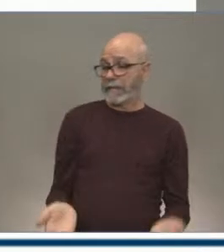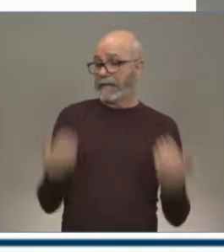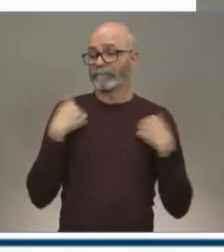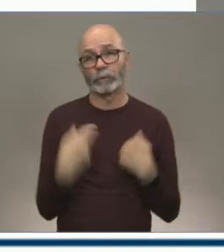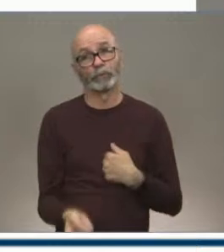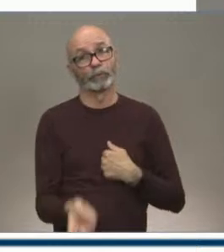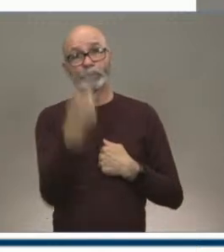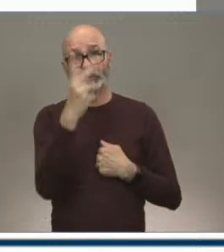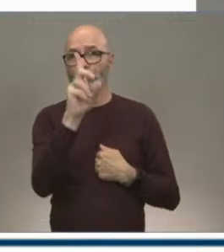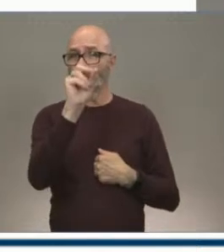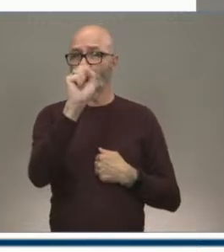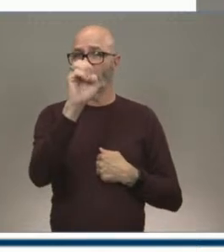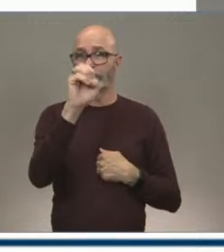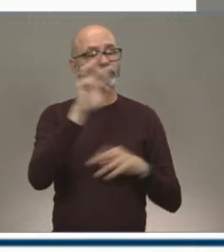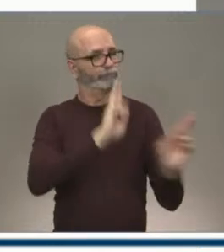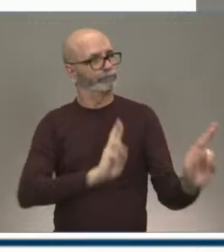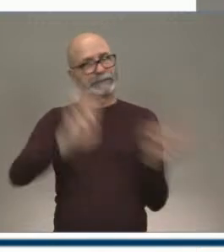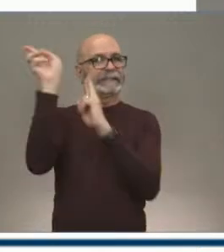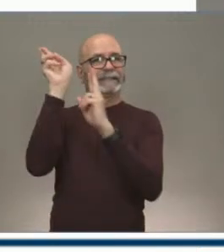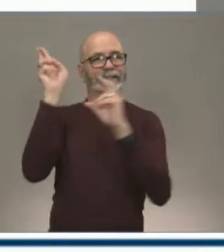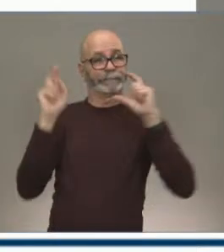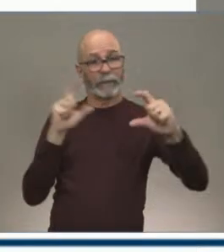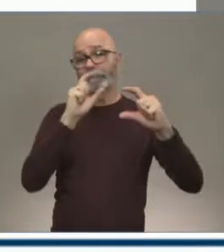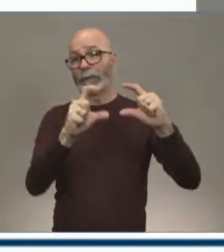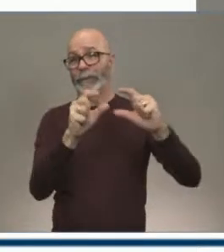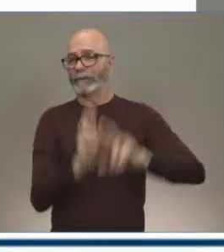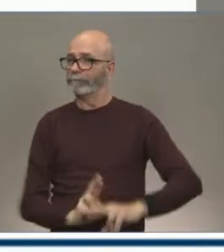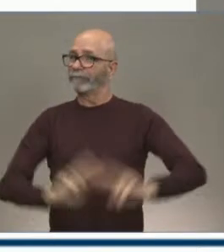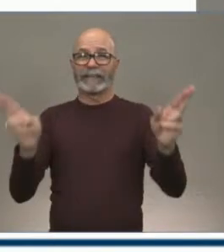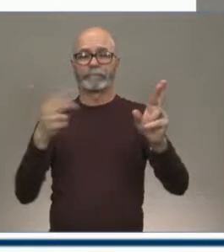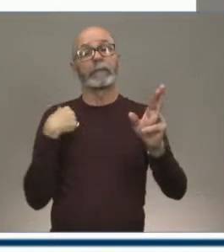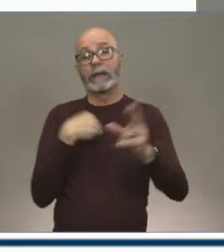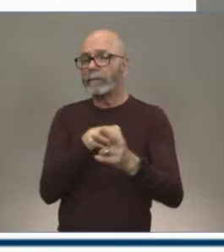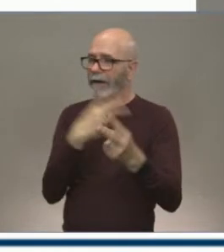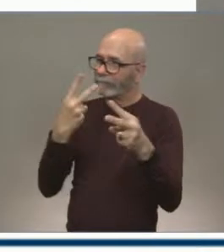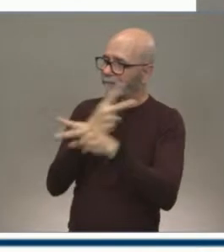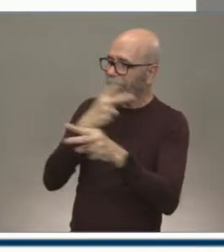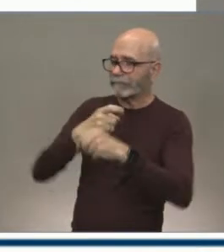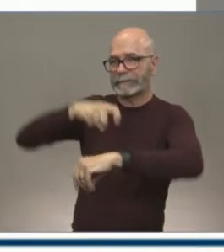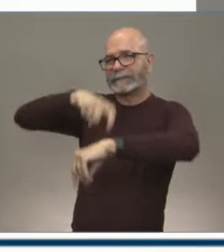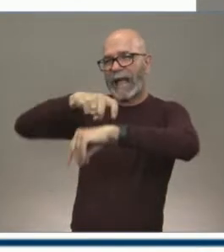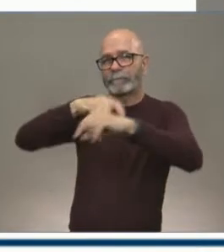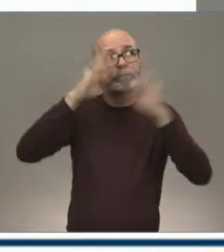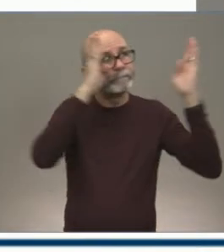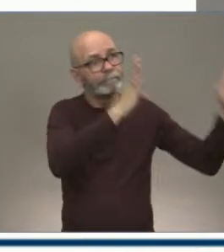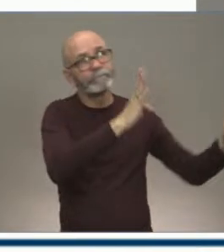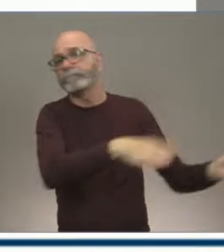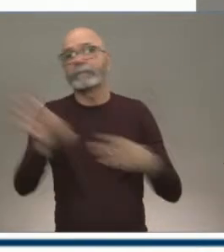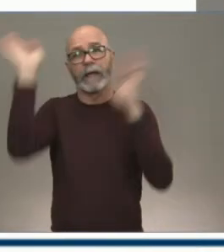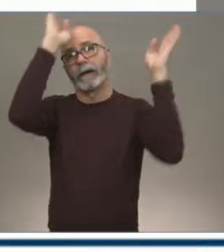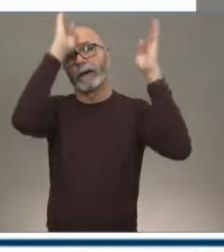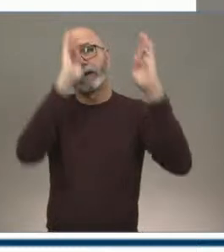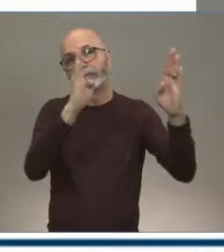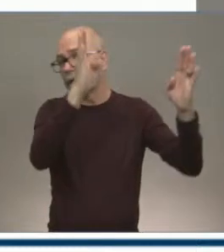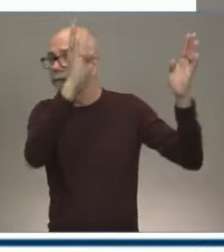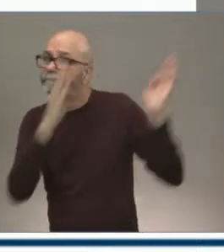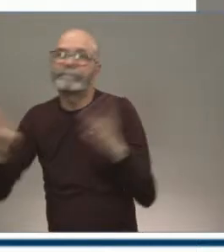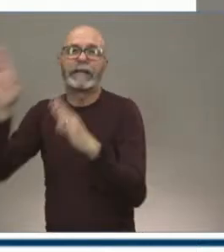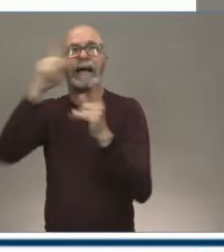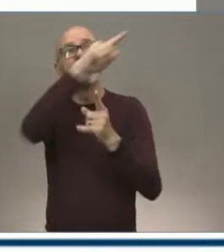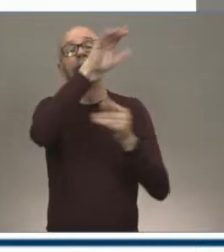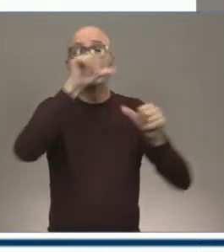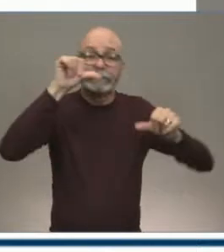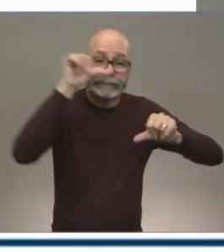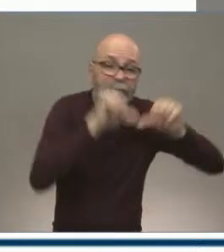of vaccine at the recommended time, consistent with manufacturer and scientific recommendations, and we remain